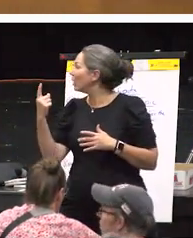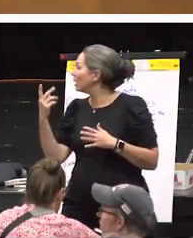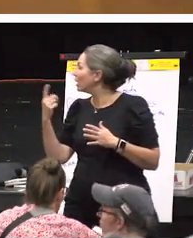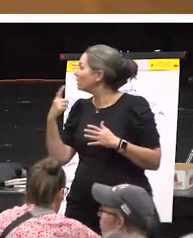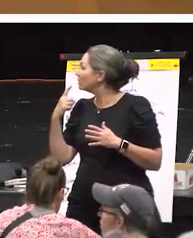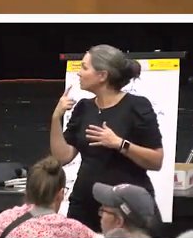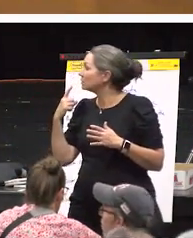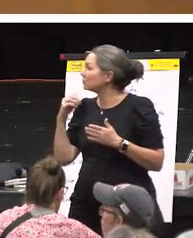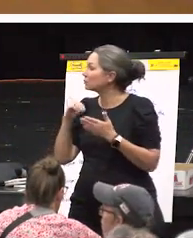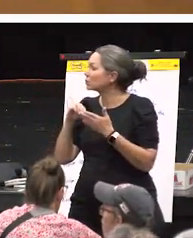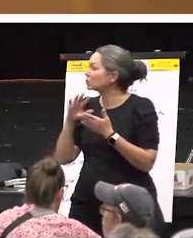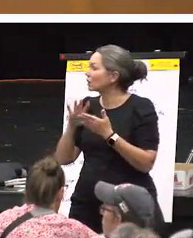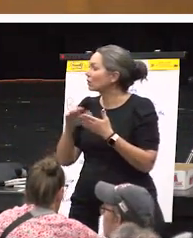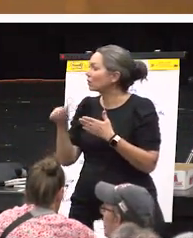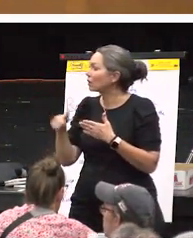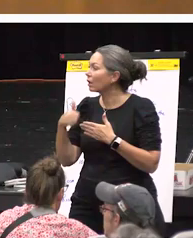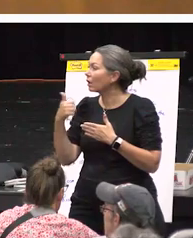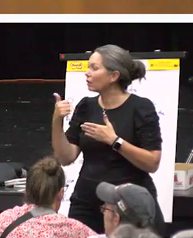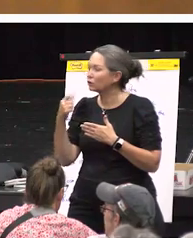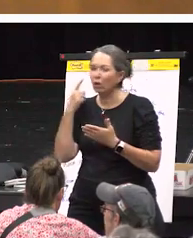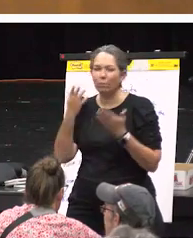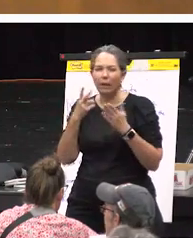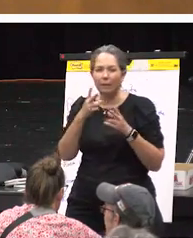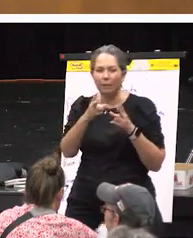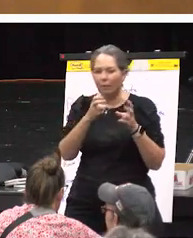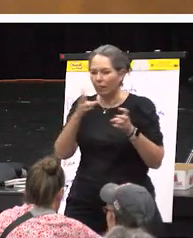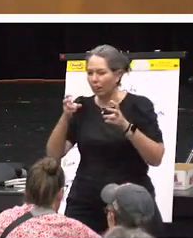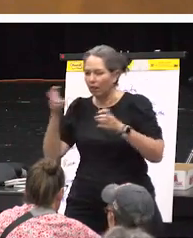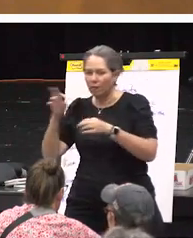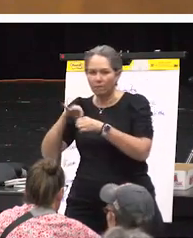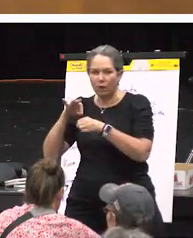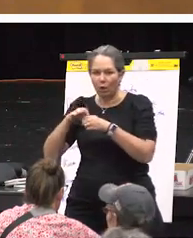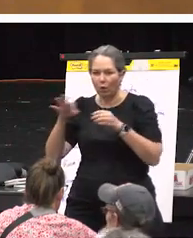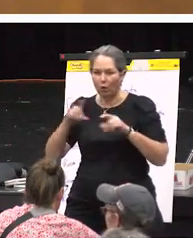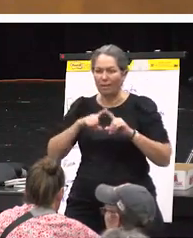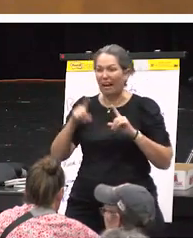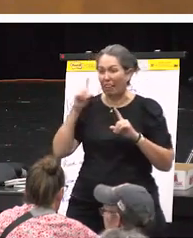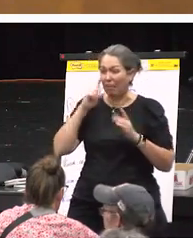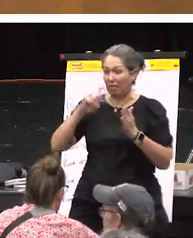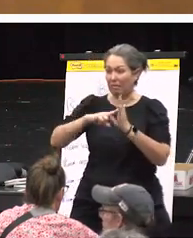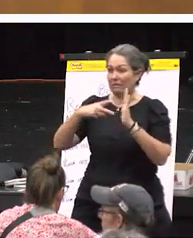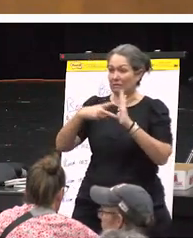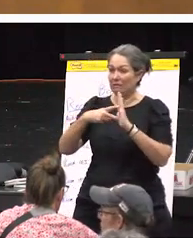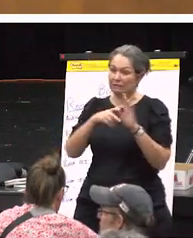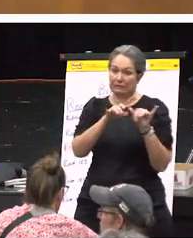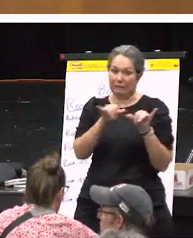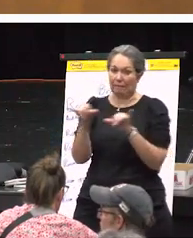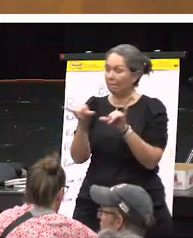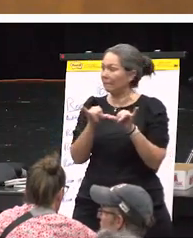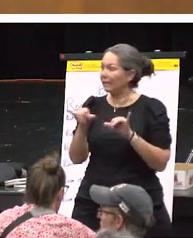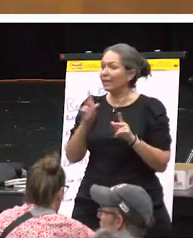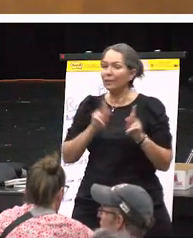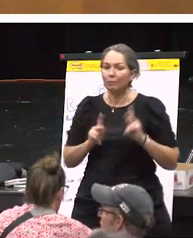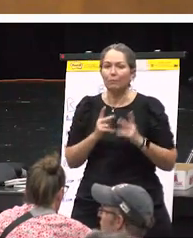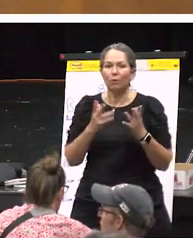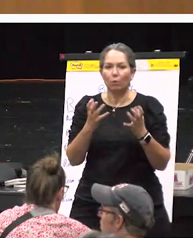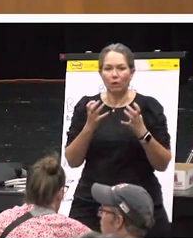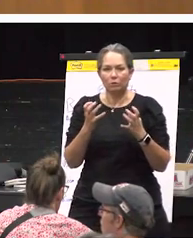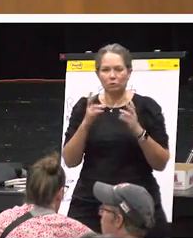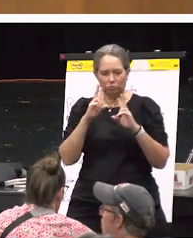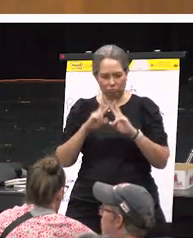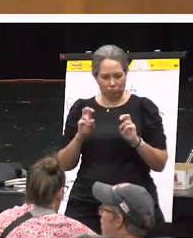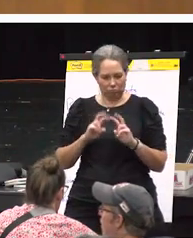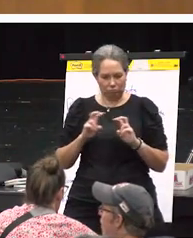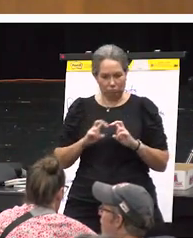raised. I think that they may have taken votes from each other. I think the intent of a lot of it is similar, and people do want to take a hard look at